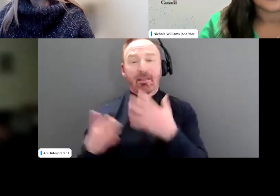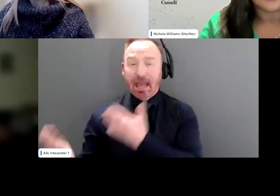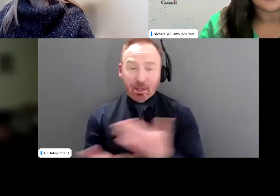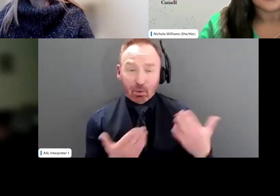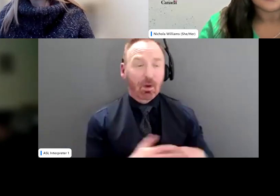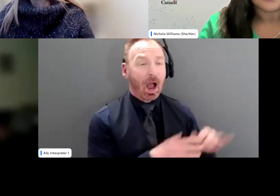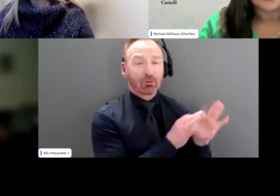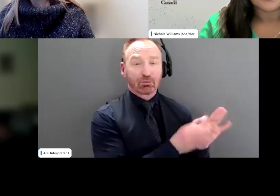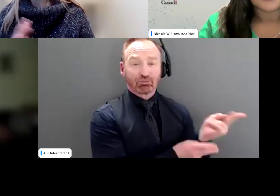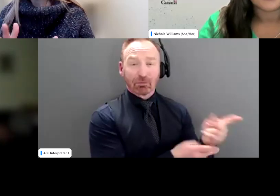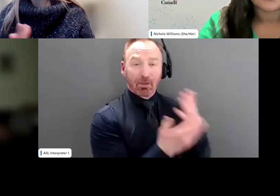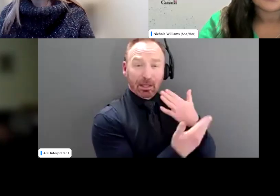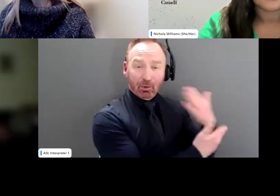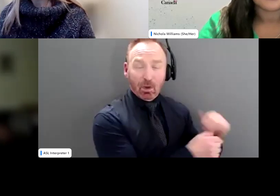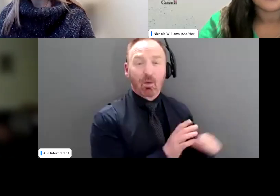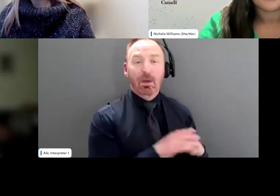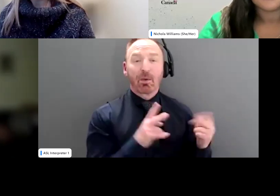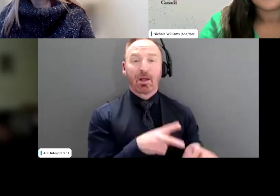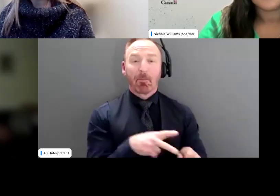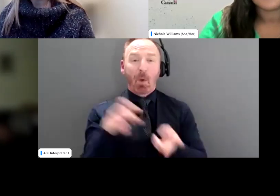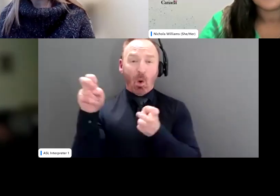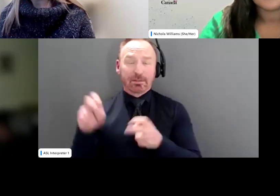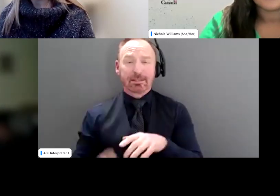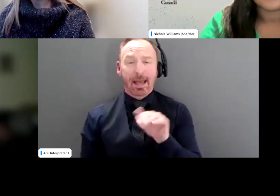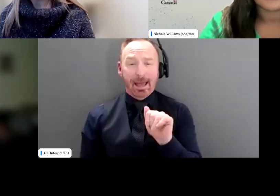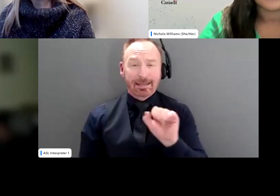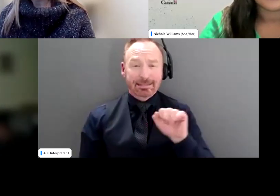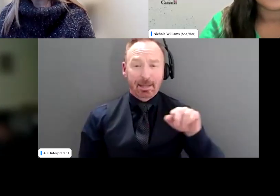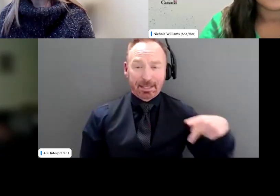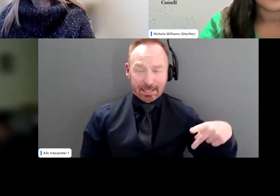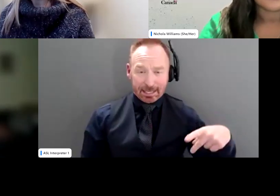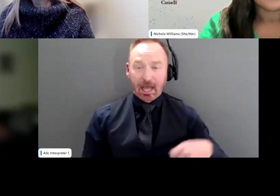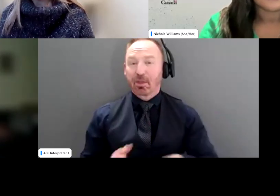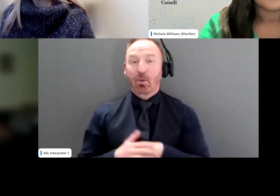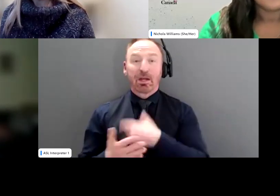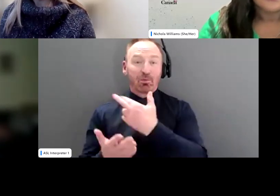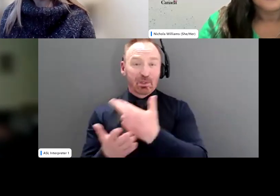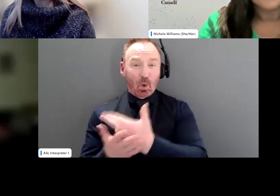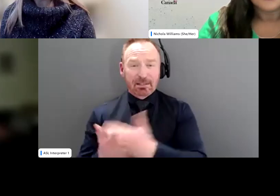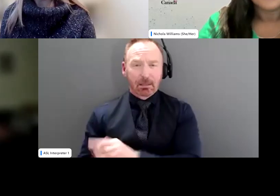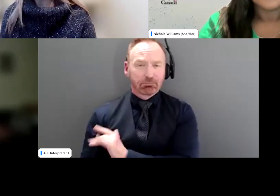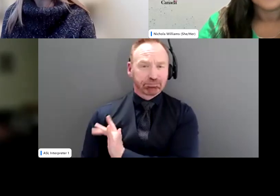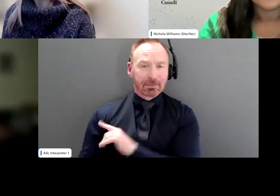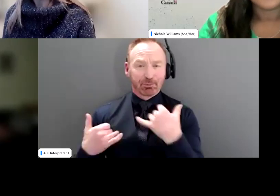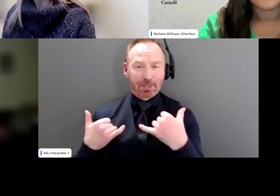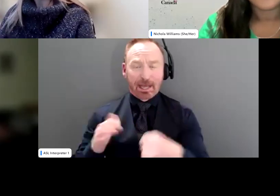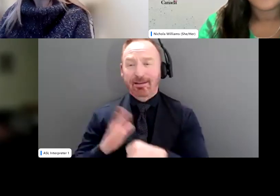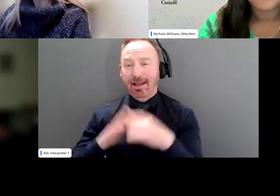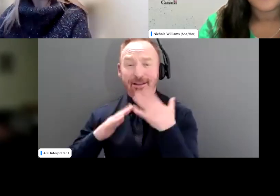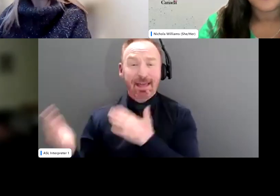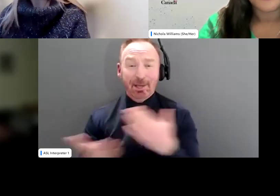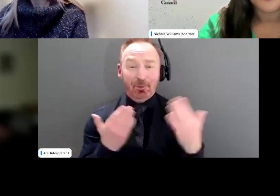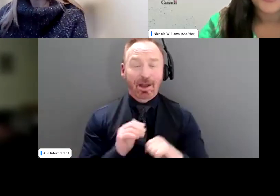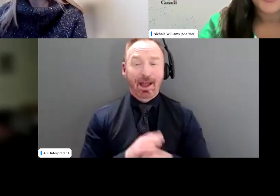this posted as soon as possible because there was so many great links and resources shared here today. And thank you, everybody, and have a